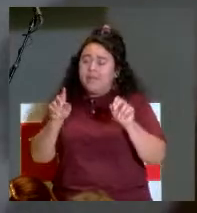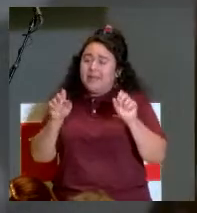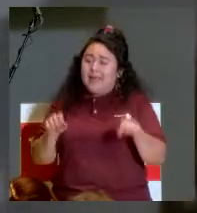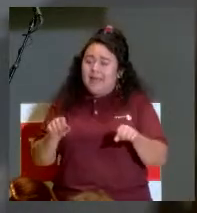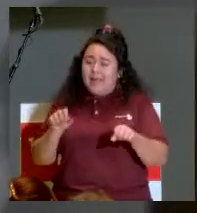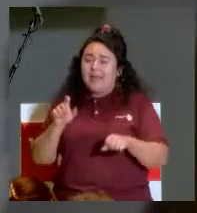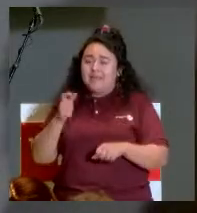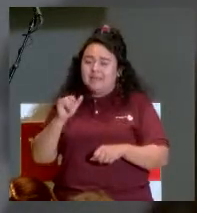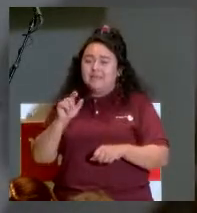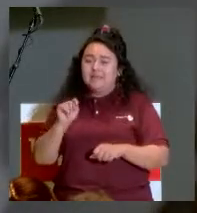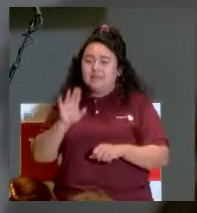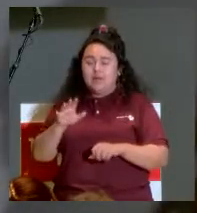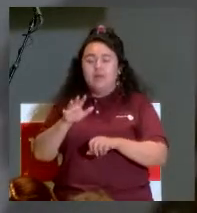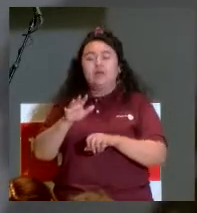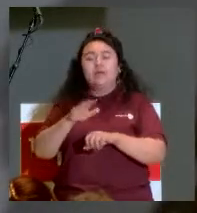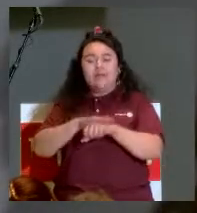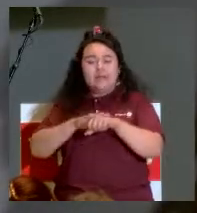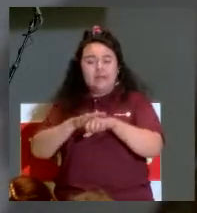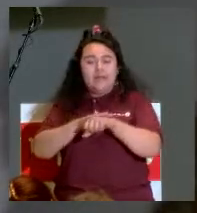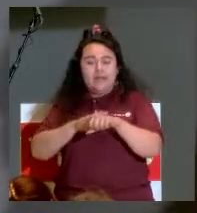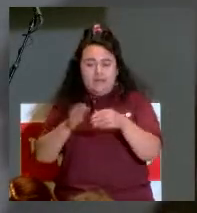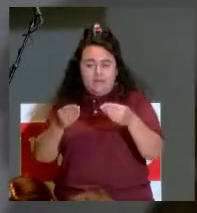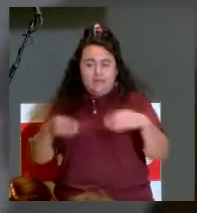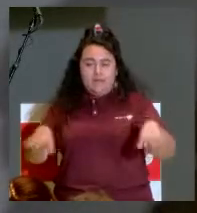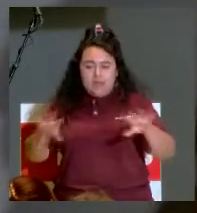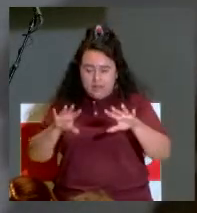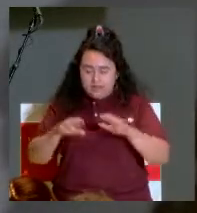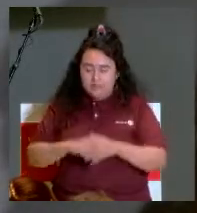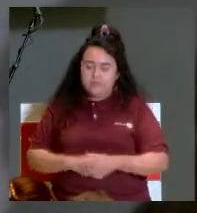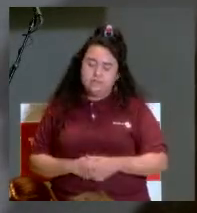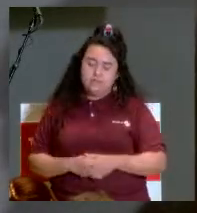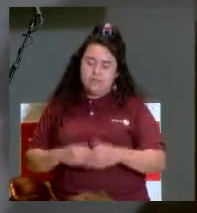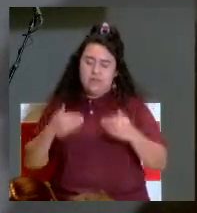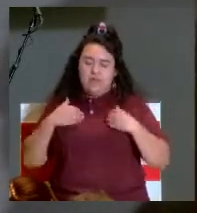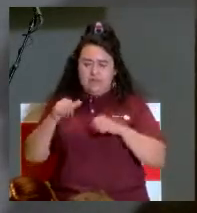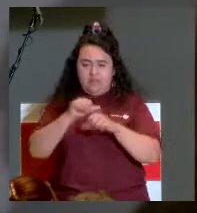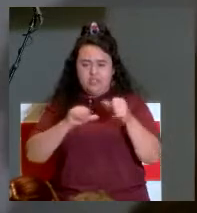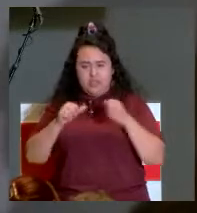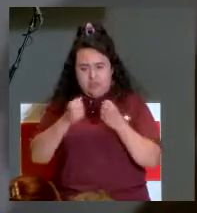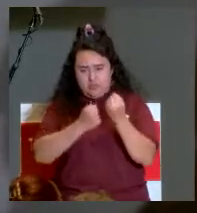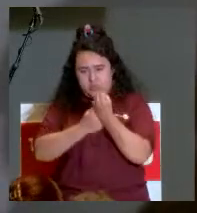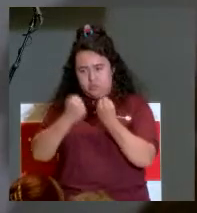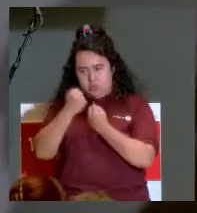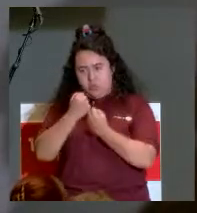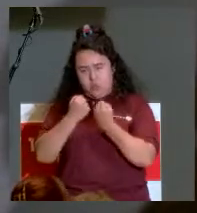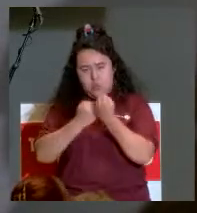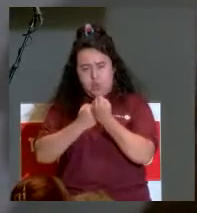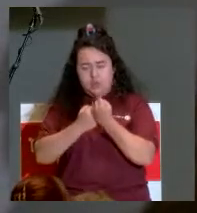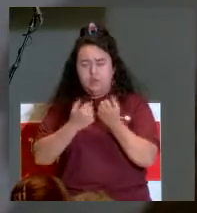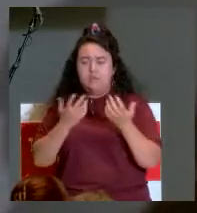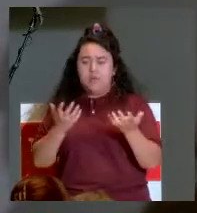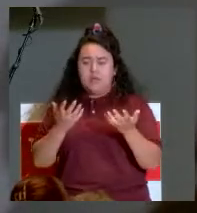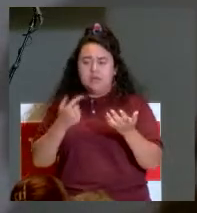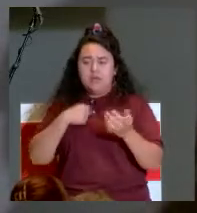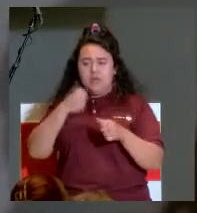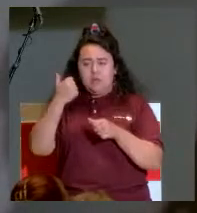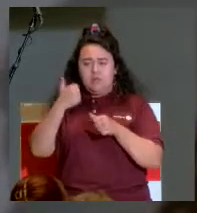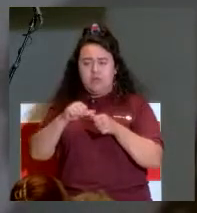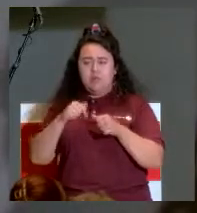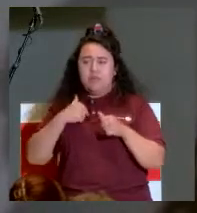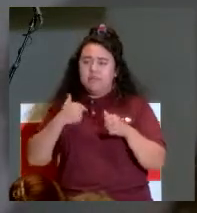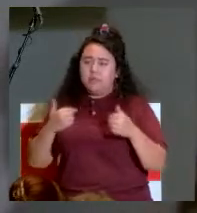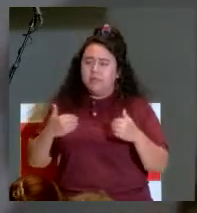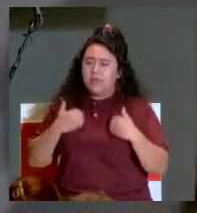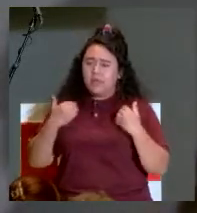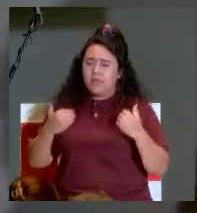their native lands and who have, you know, each other in that context. But yeah, I mean, I remember being young and